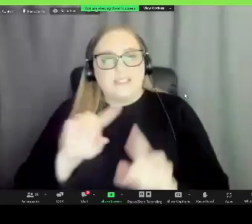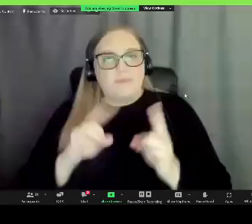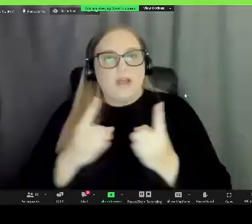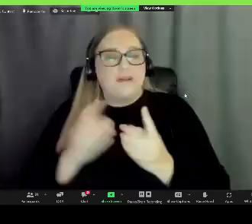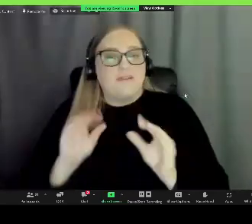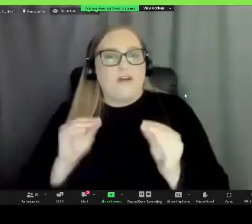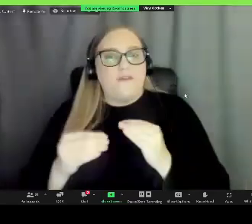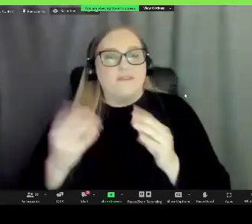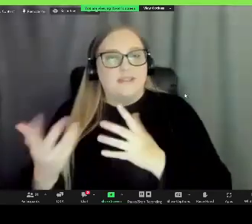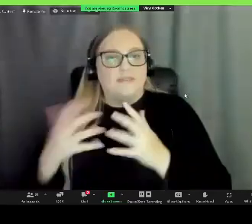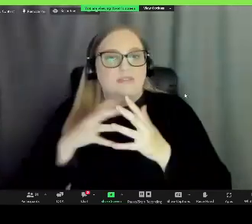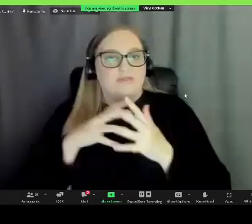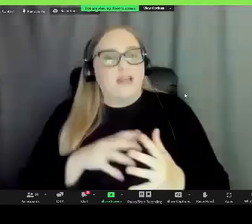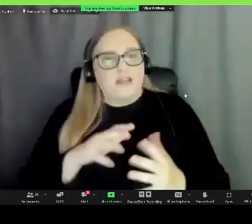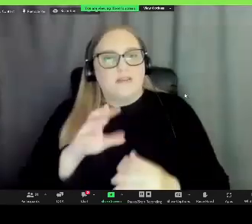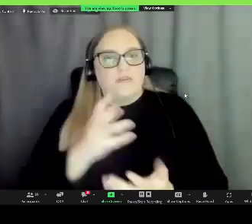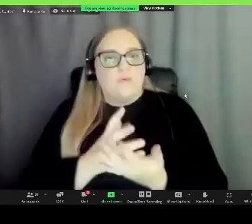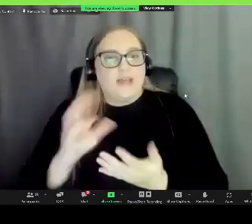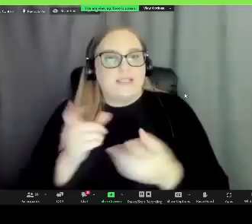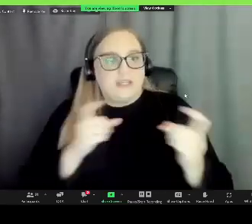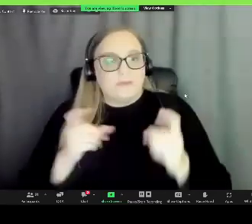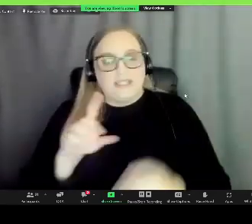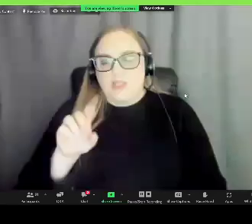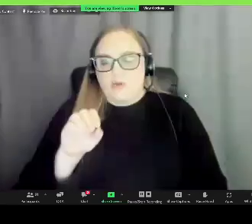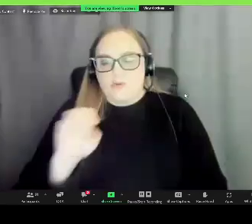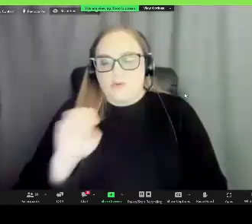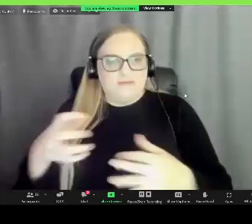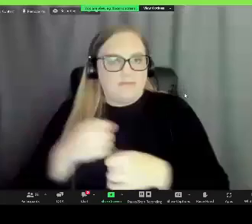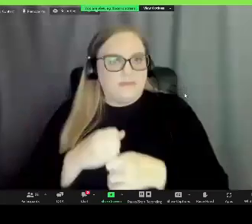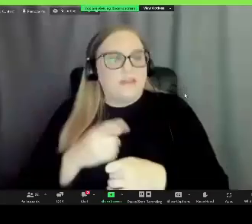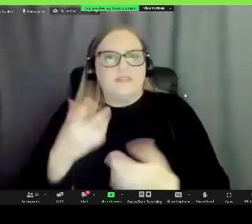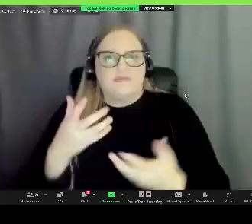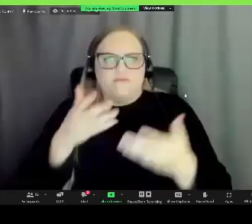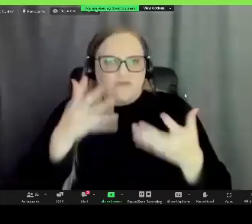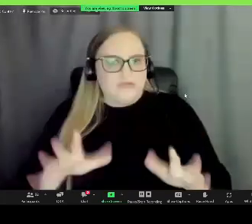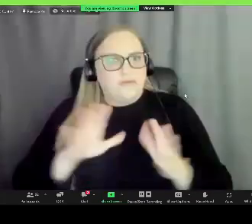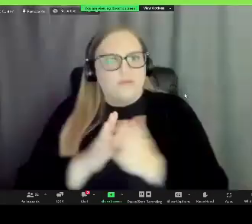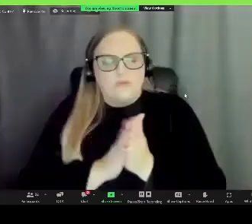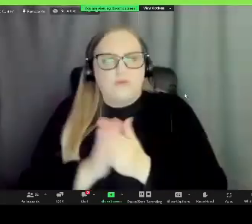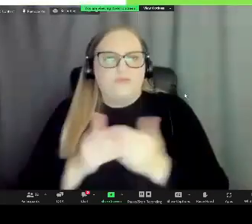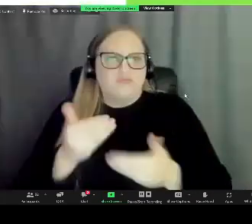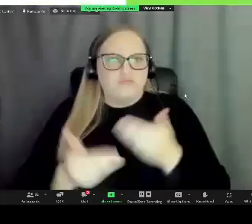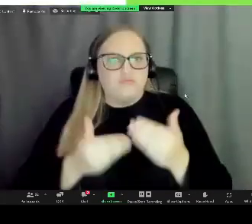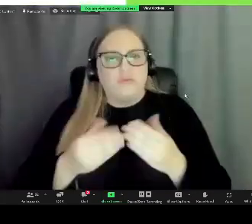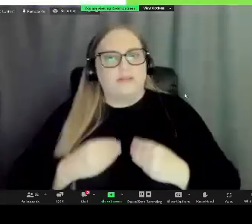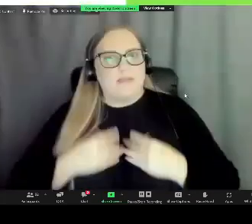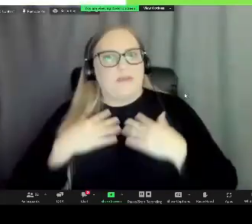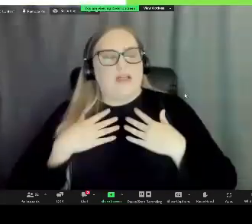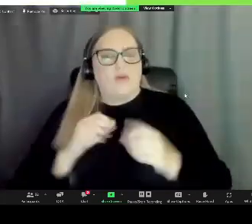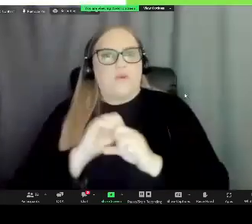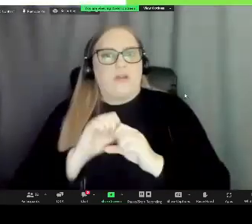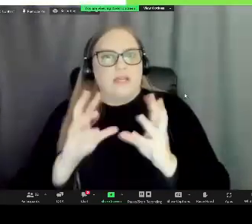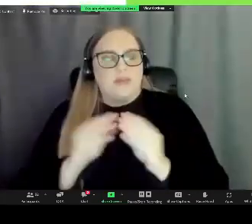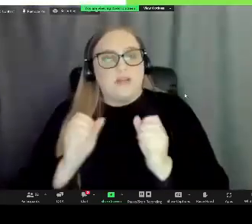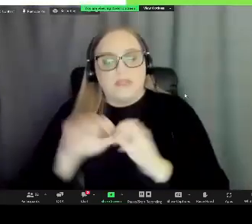Waste Management. DOE just wrapped up a very productive and stimulating working meeting with the consent-based siting consortia